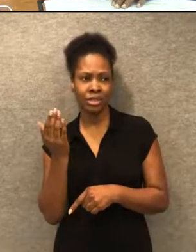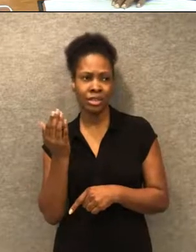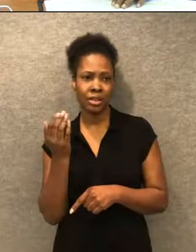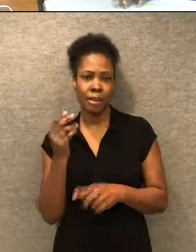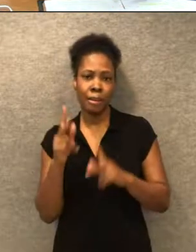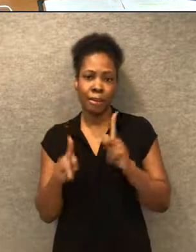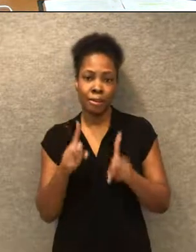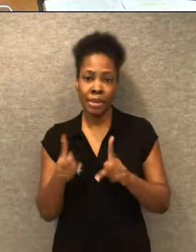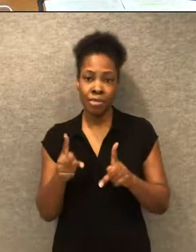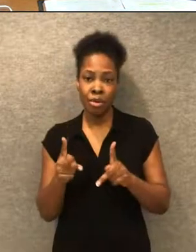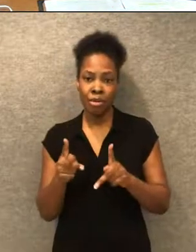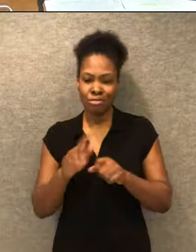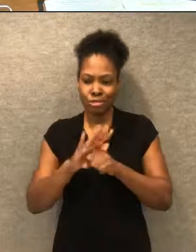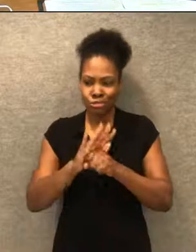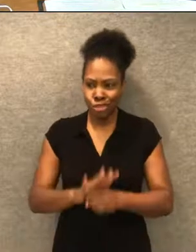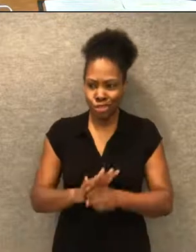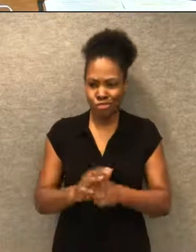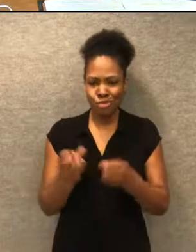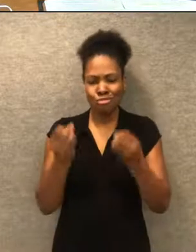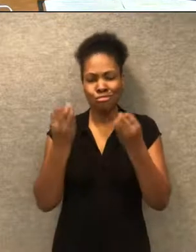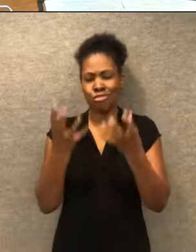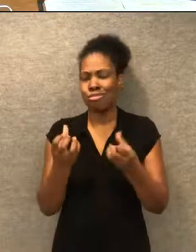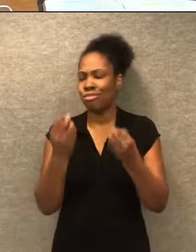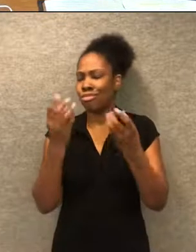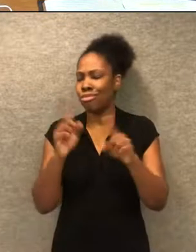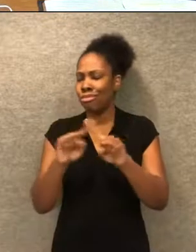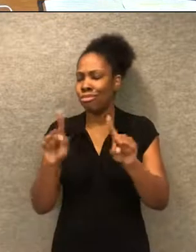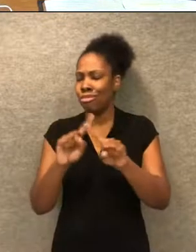people are stressing for many things. They're stressing from